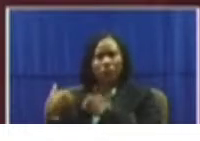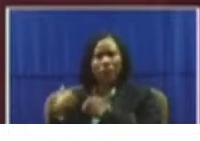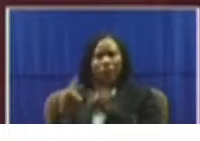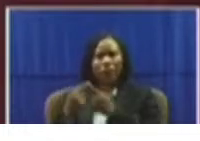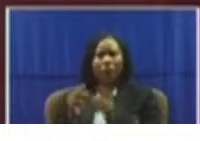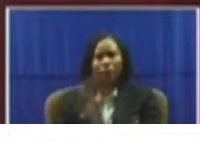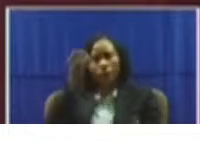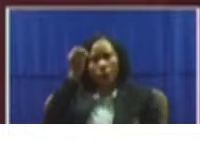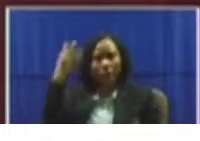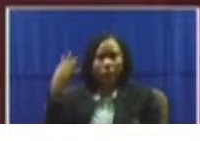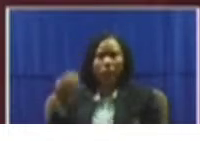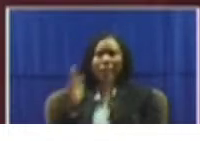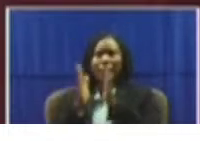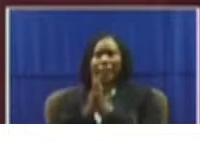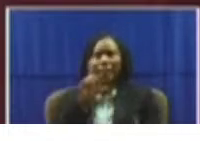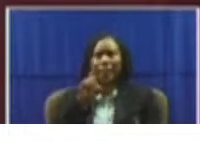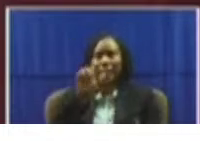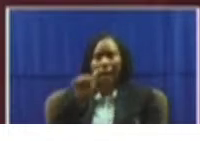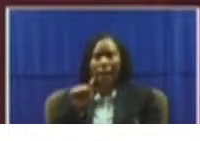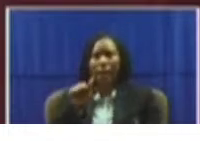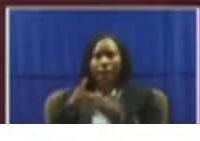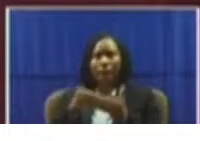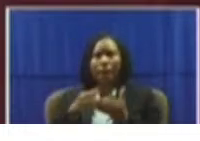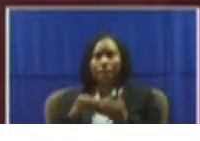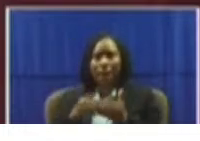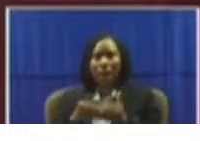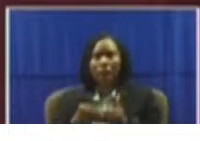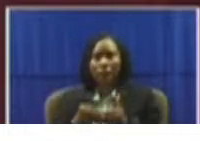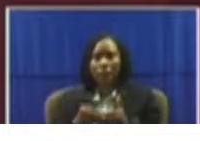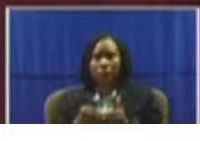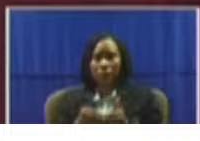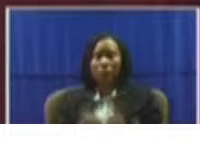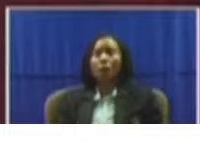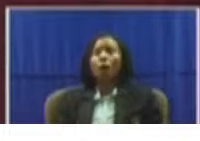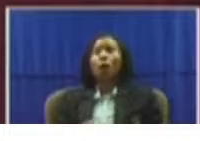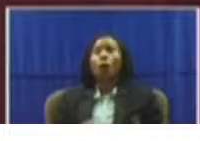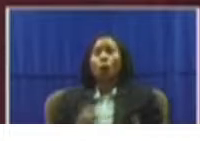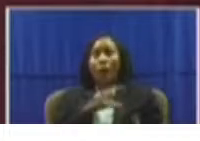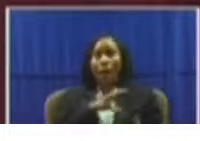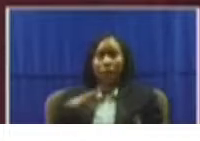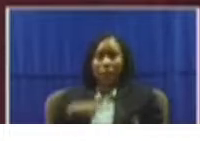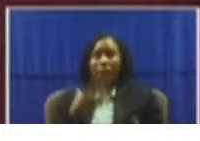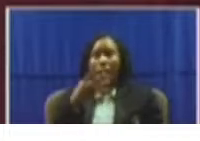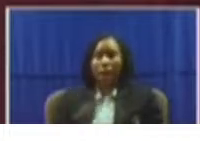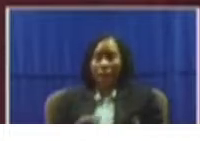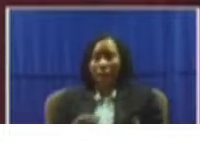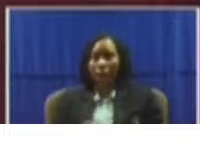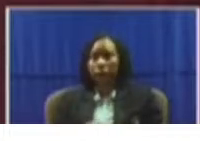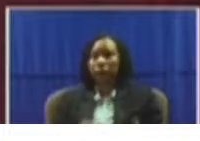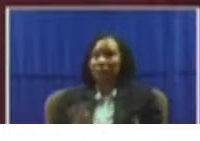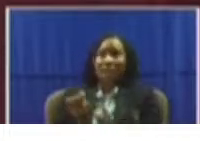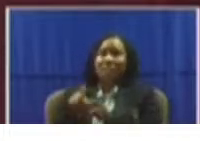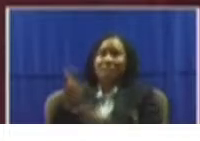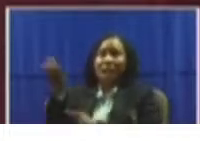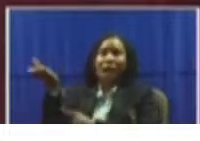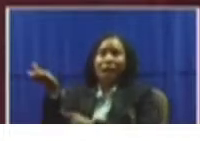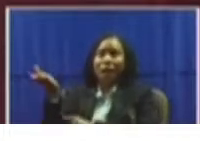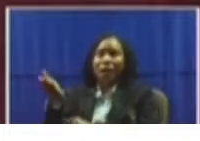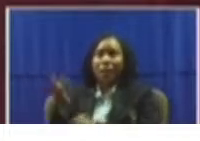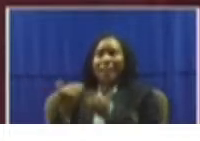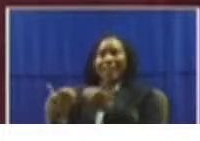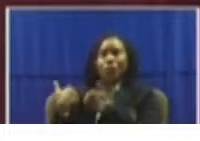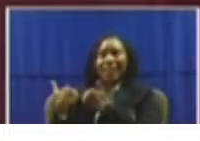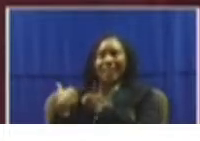10 DA members of the cabinet who all have fancy cars, have security, have bodyguards,